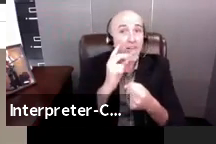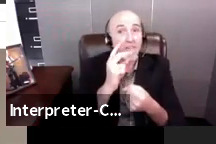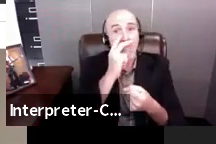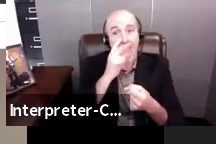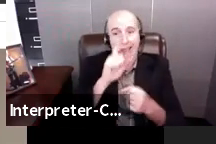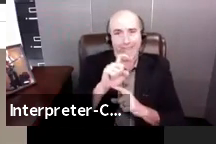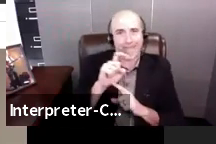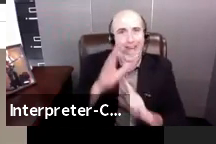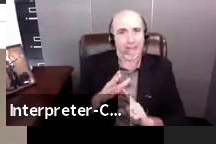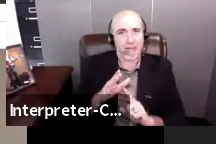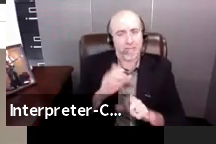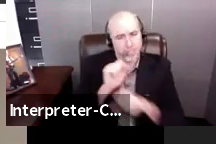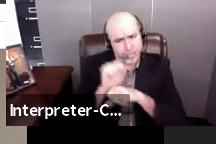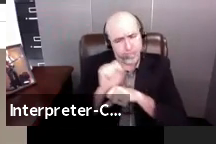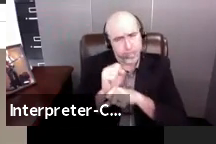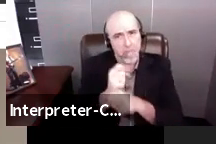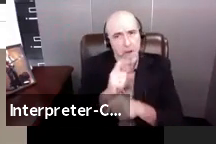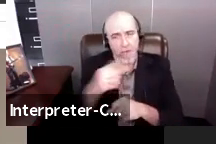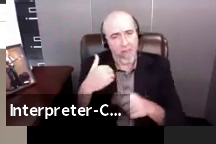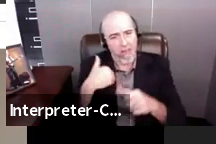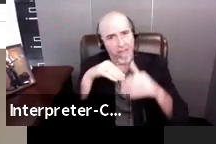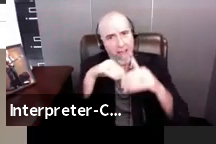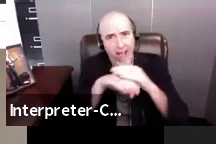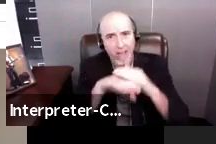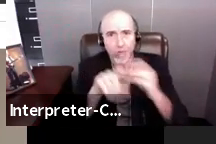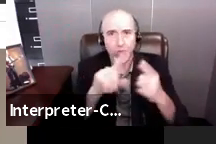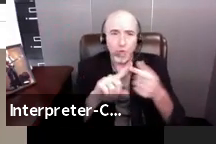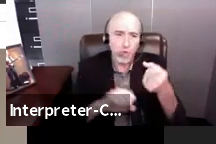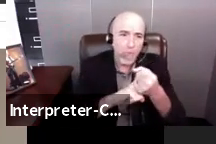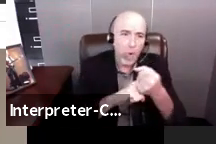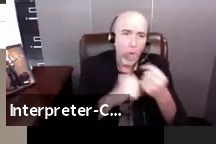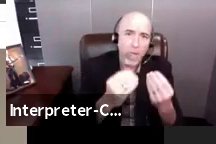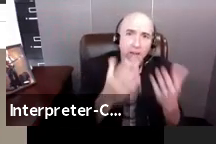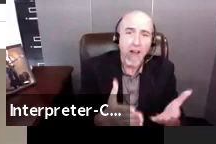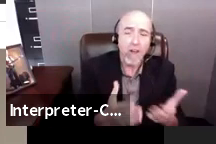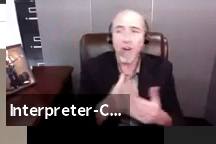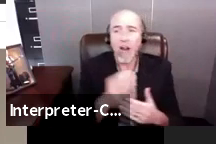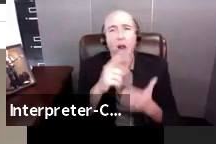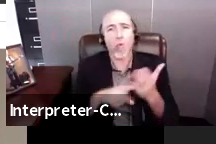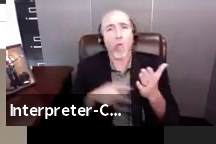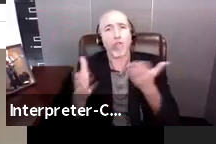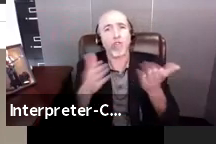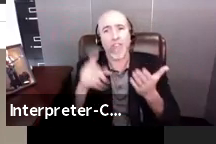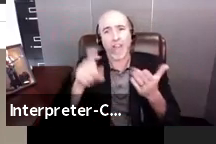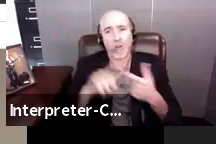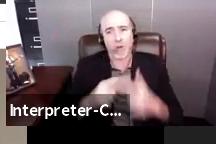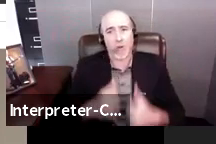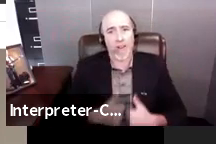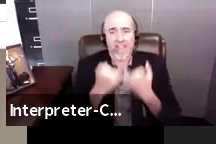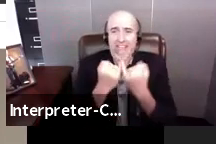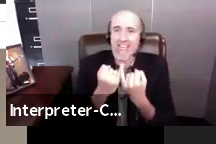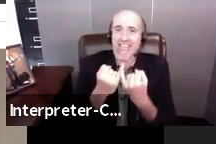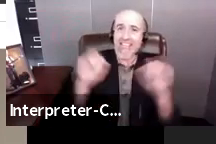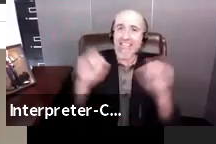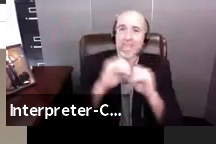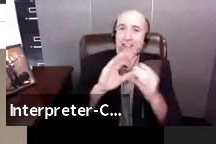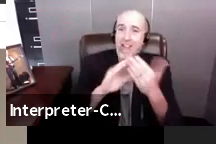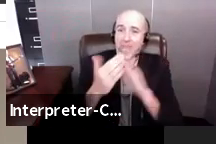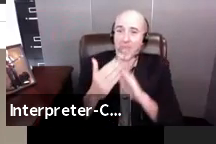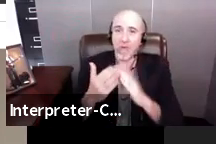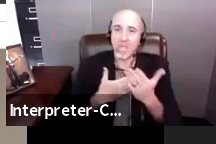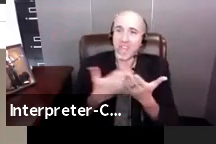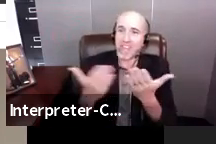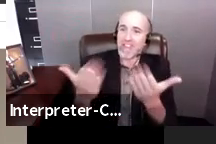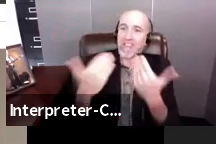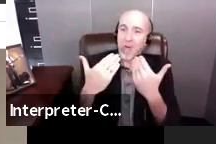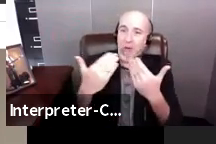to ensure that they have access to support service providers and the services they need to live independently in our community. Please join